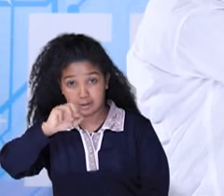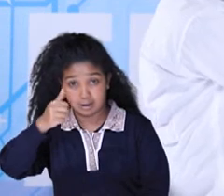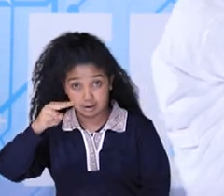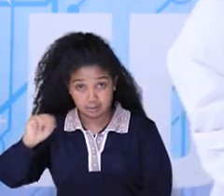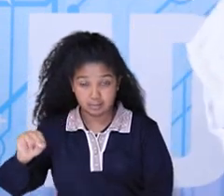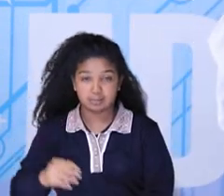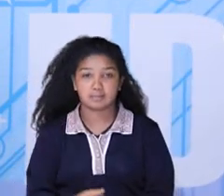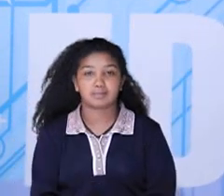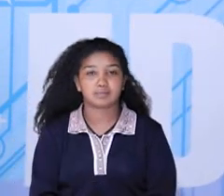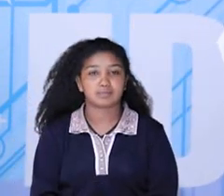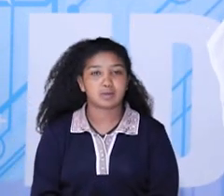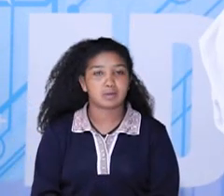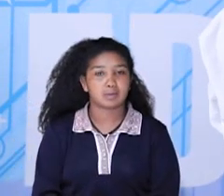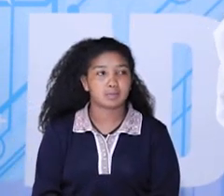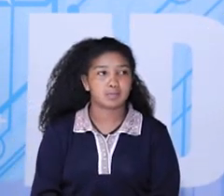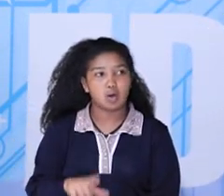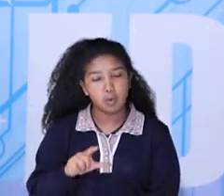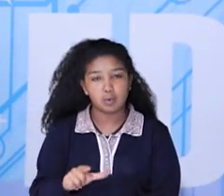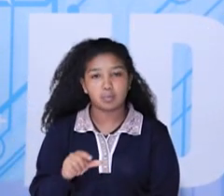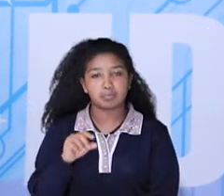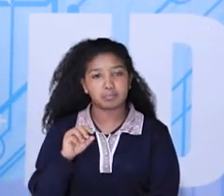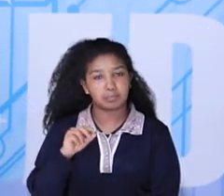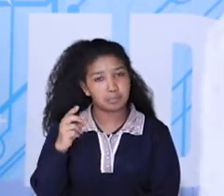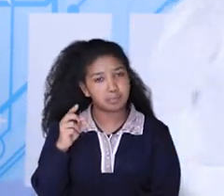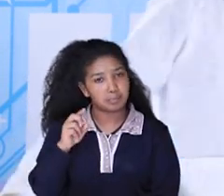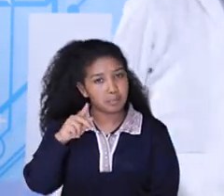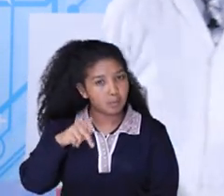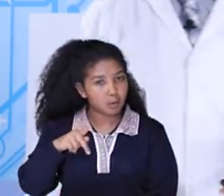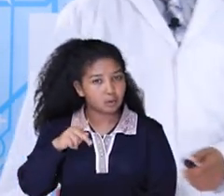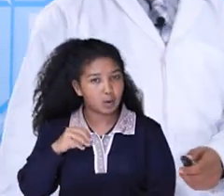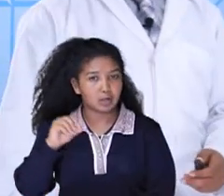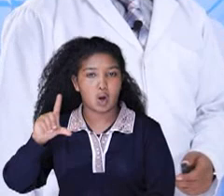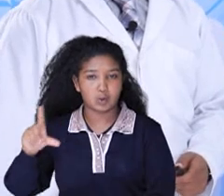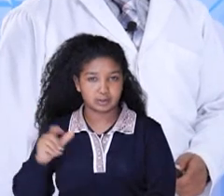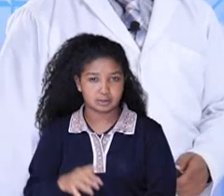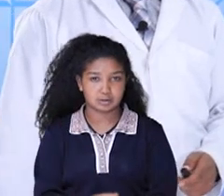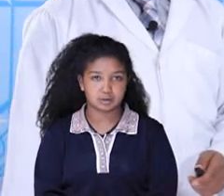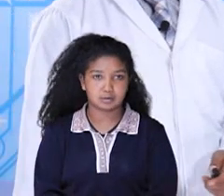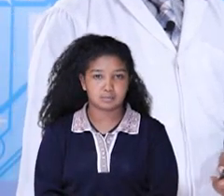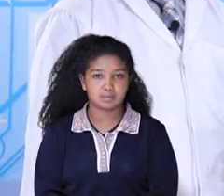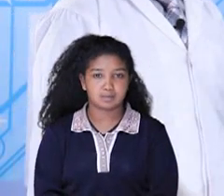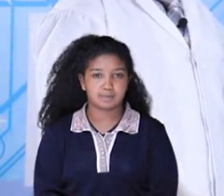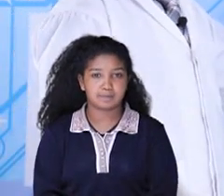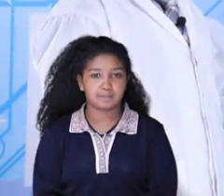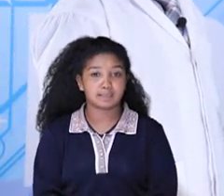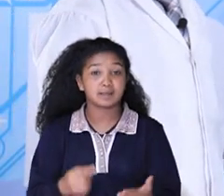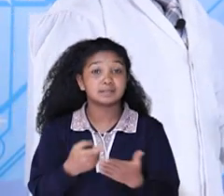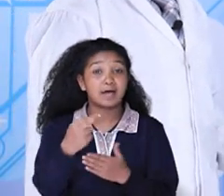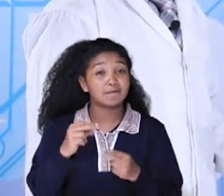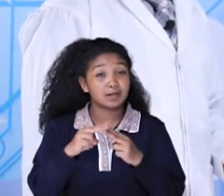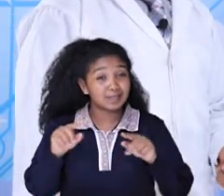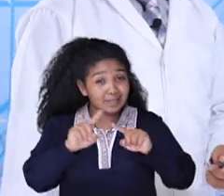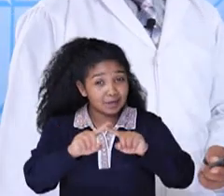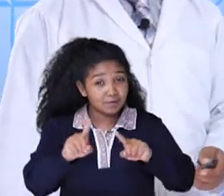tarsiers, lemur, poto, and loris. These are